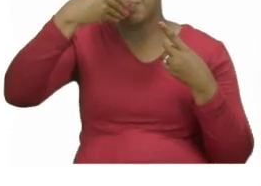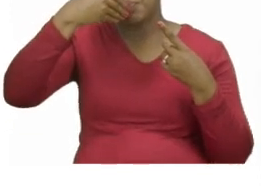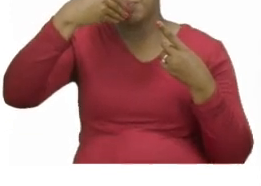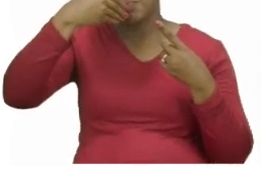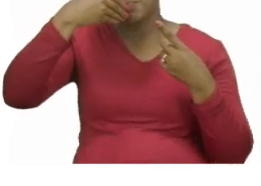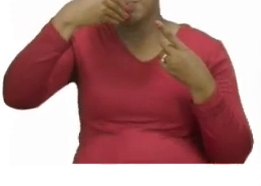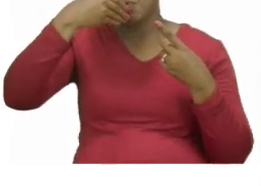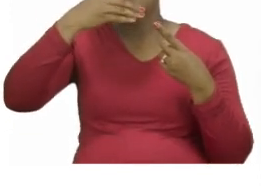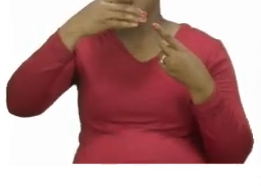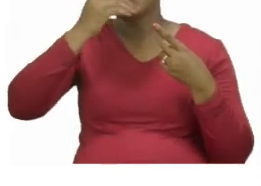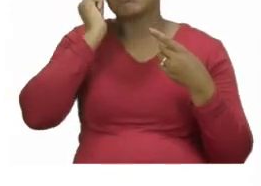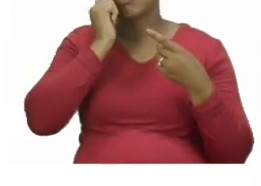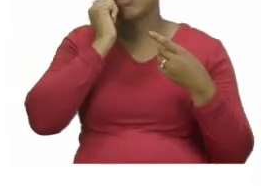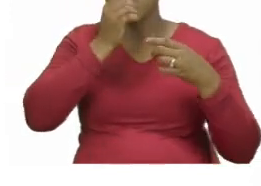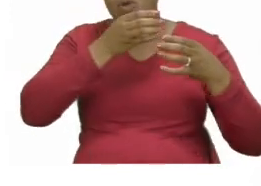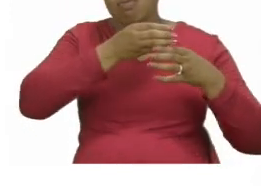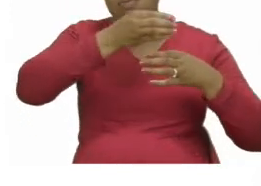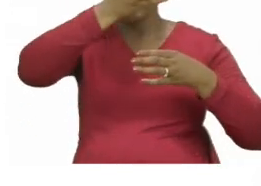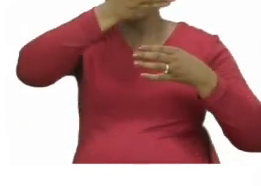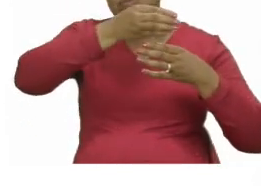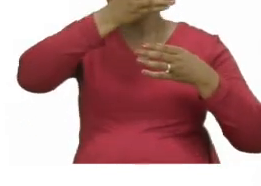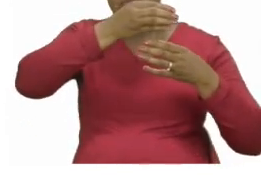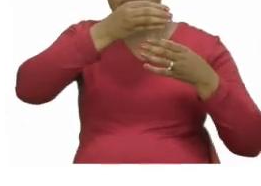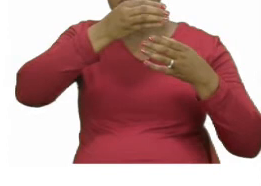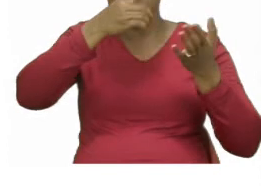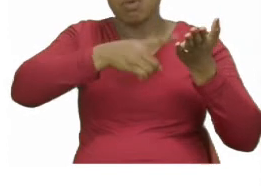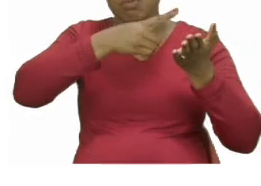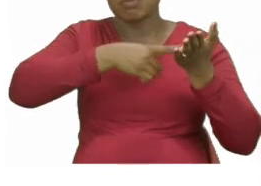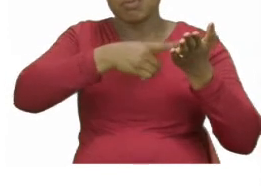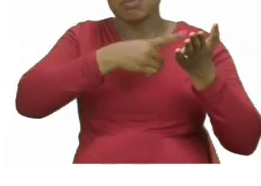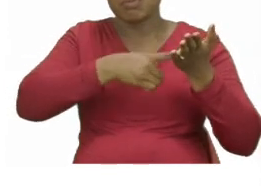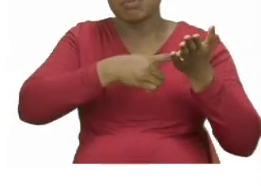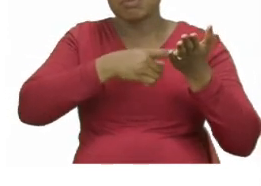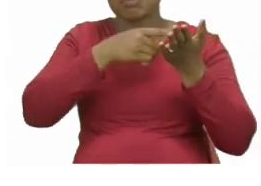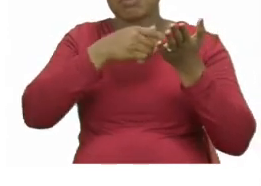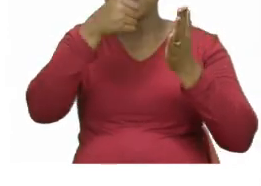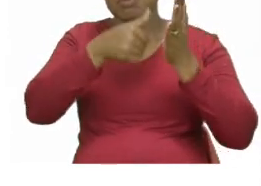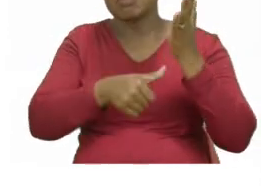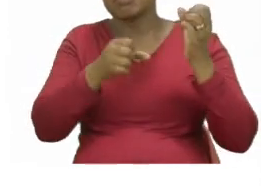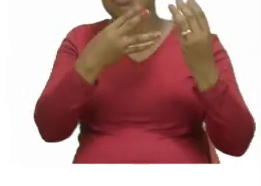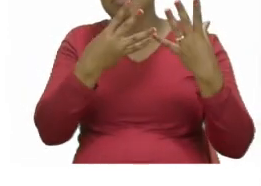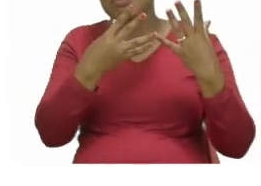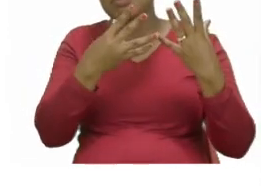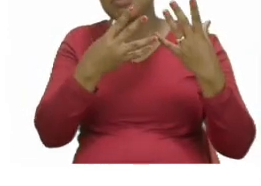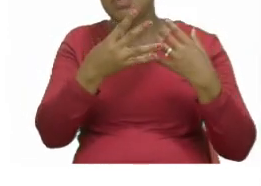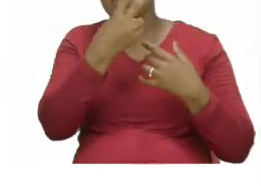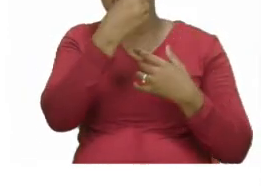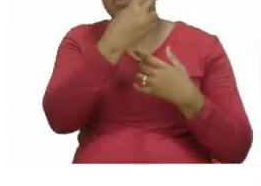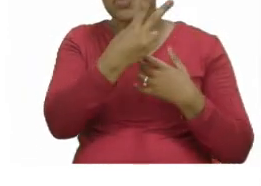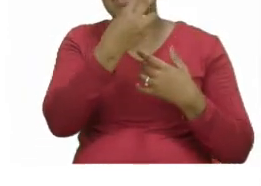of jam. The jam is 23 Namibian dollars. Then we